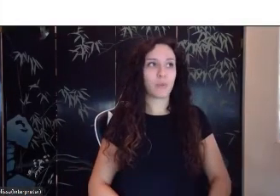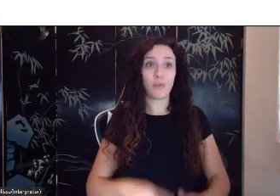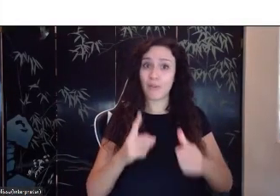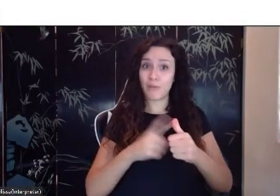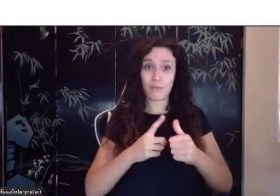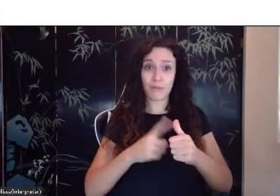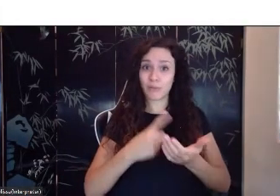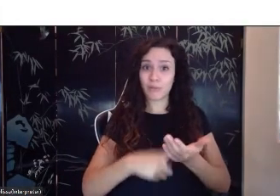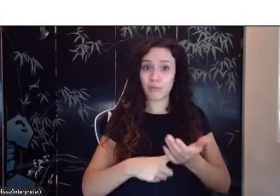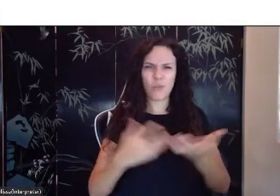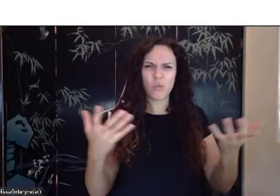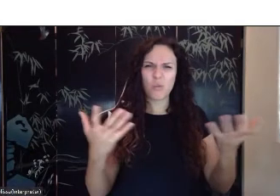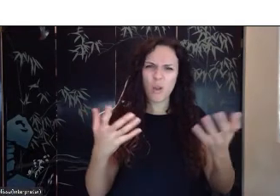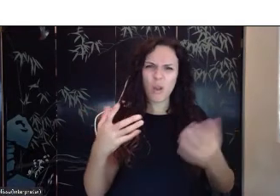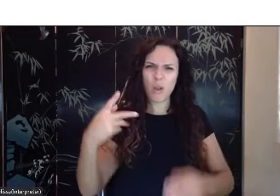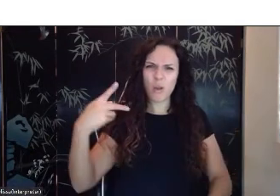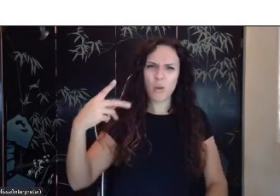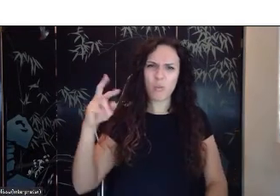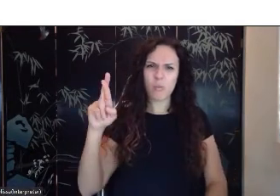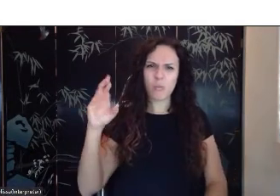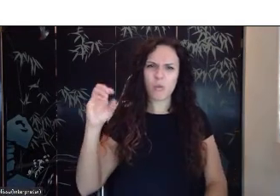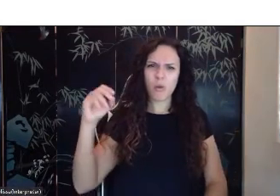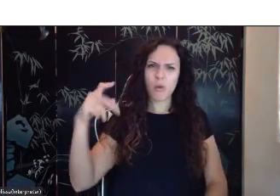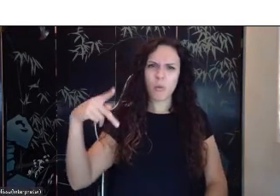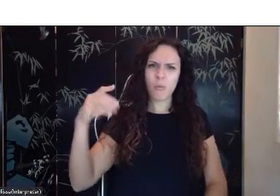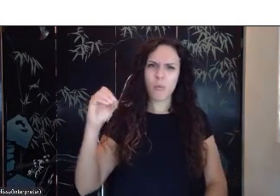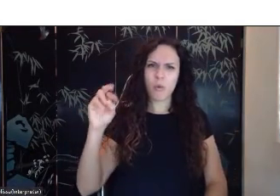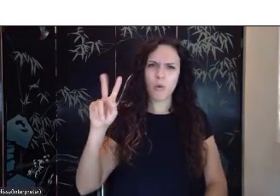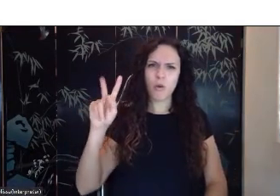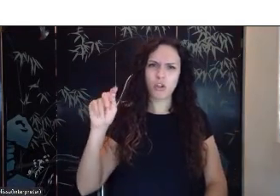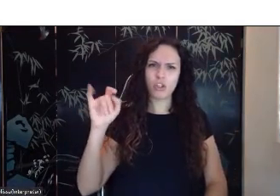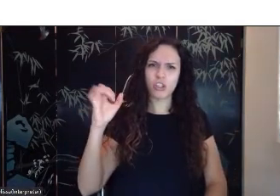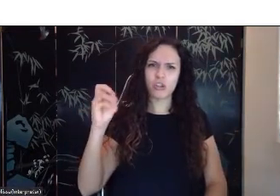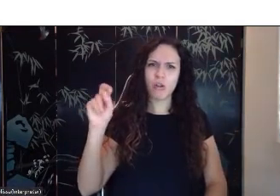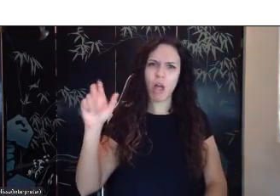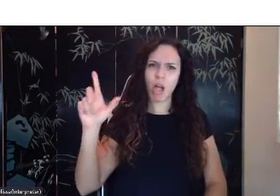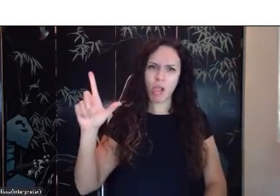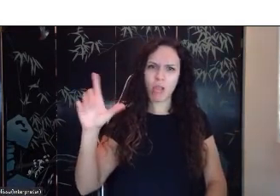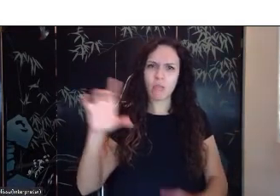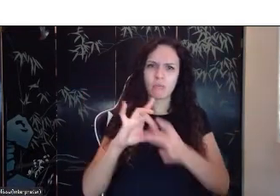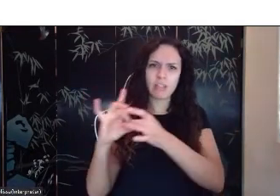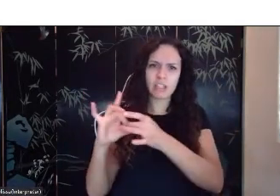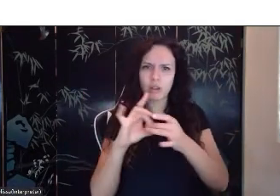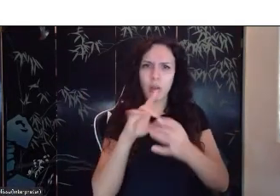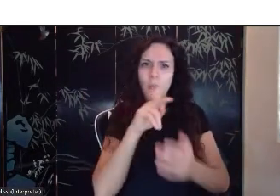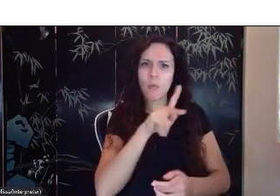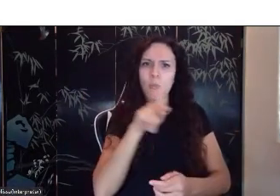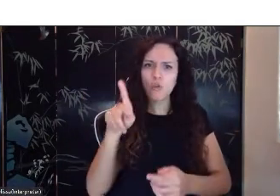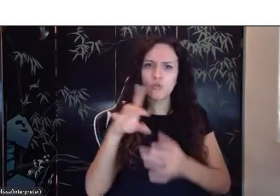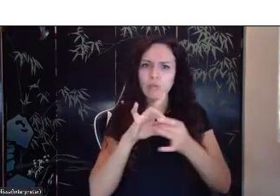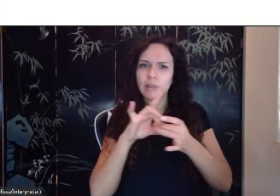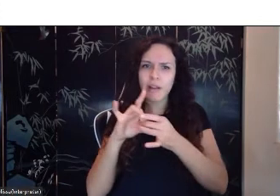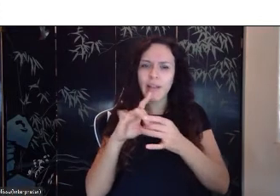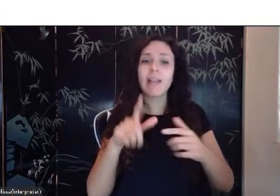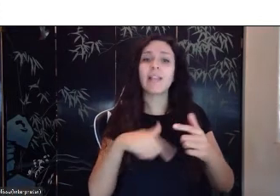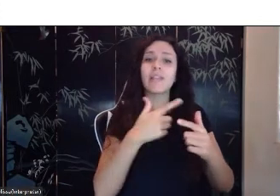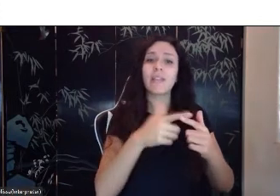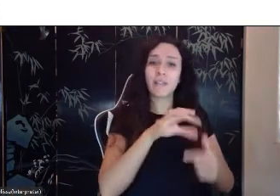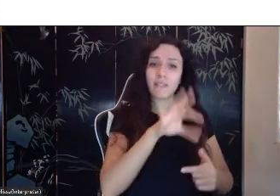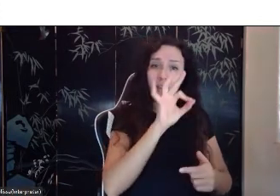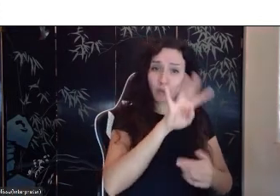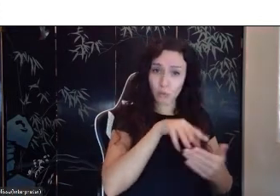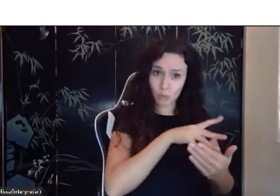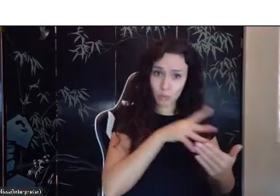Here's our lesson outline. So the first thing we are going to talk about is what is a proportional relationship? Then